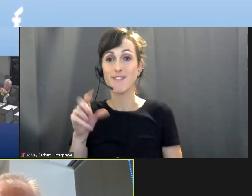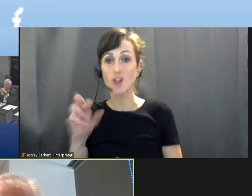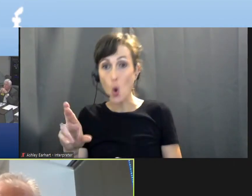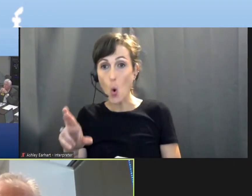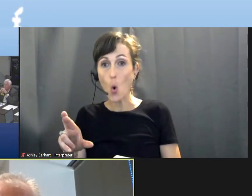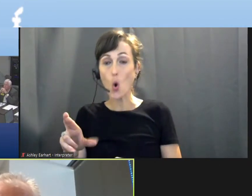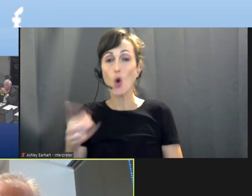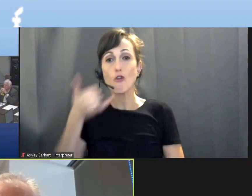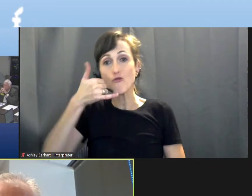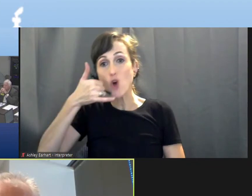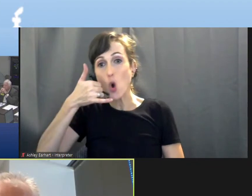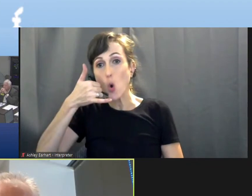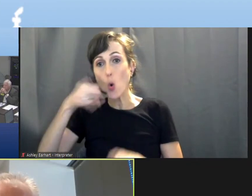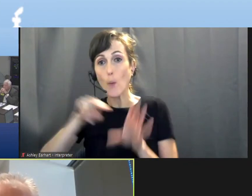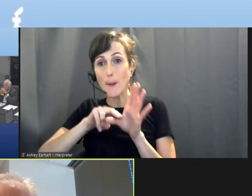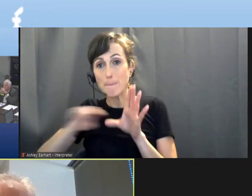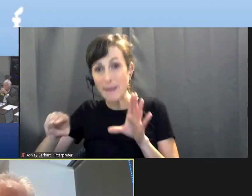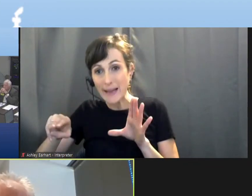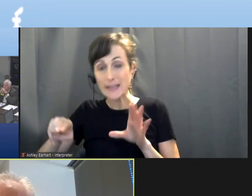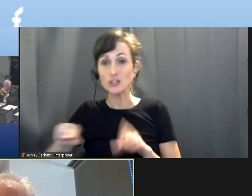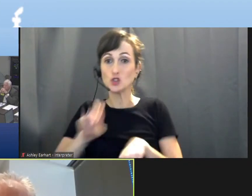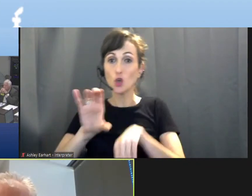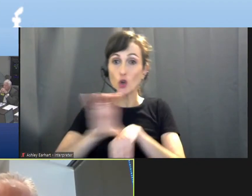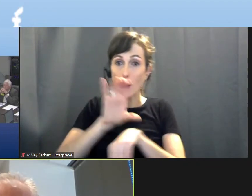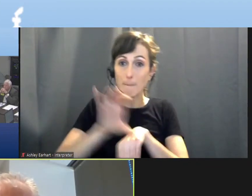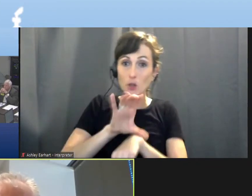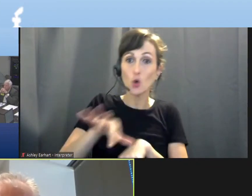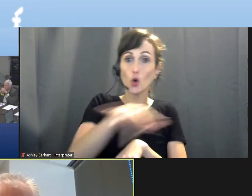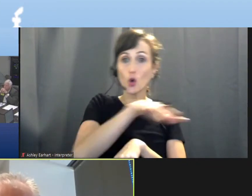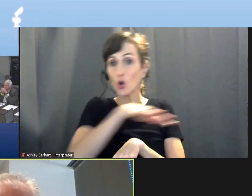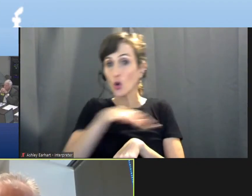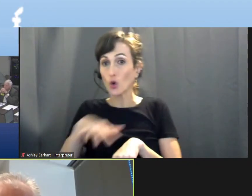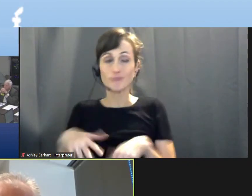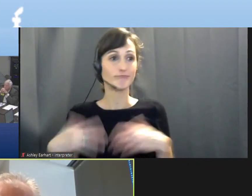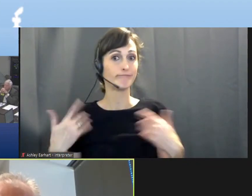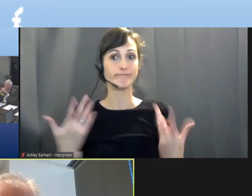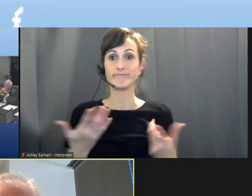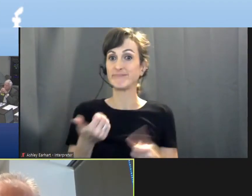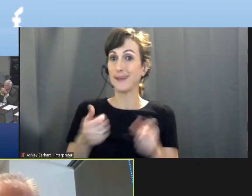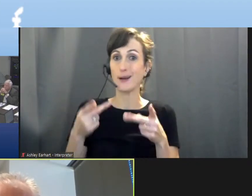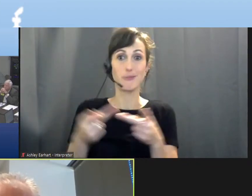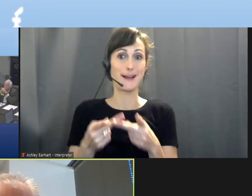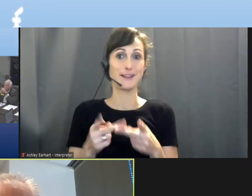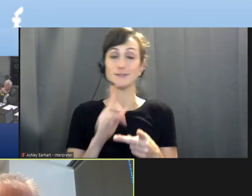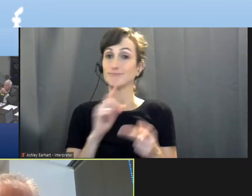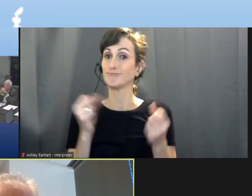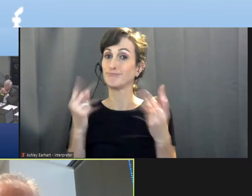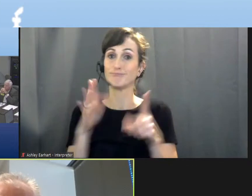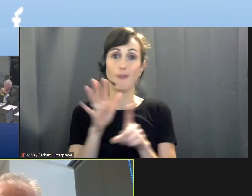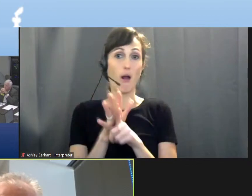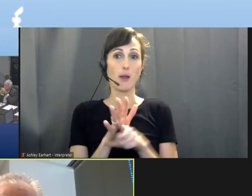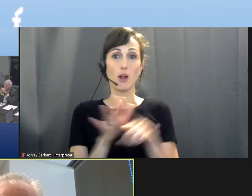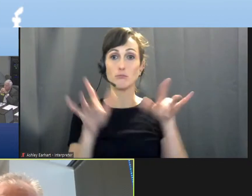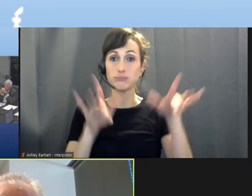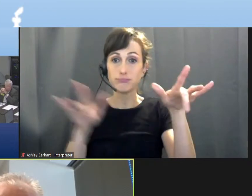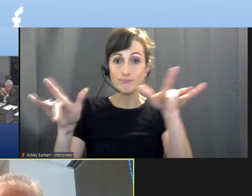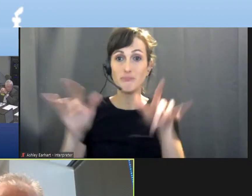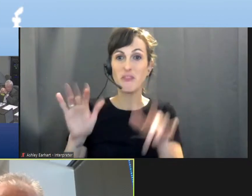machines, and a lot of different areas that are many times high touch points within the facility. And then they set a air